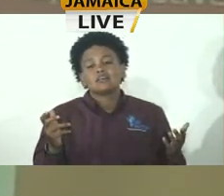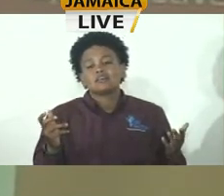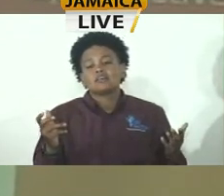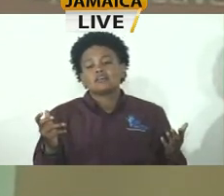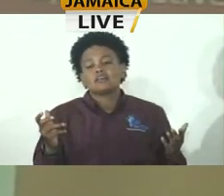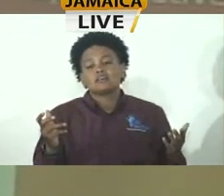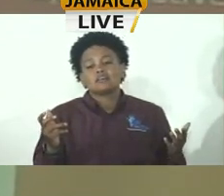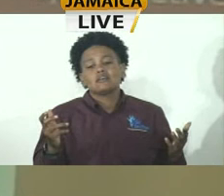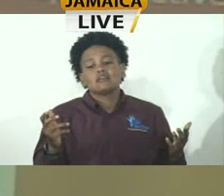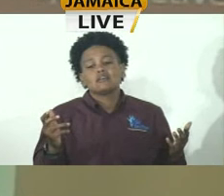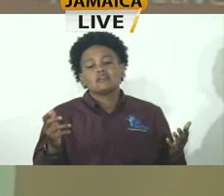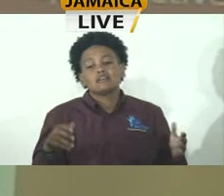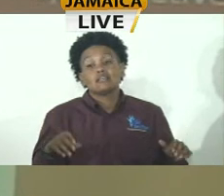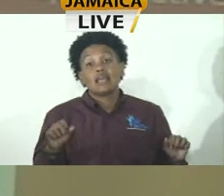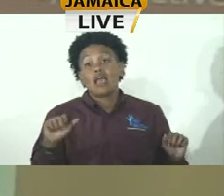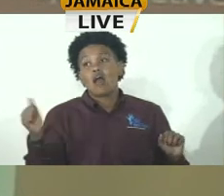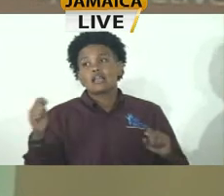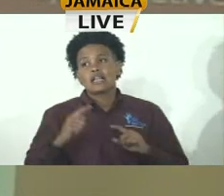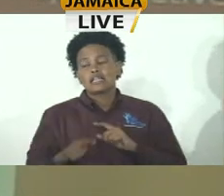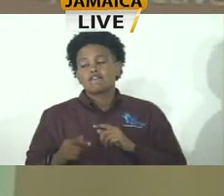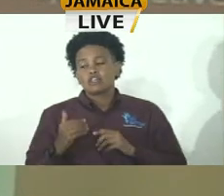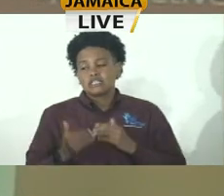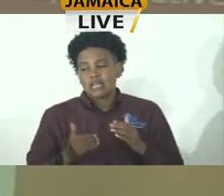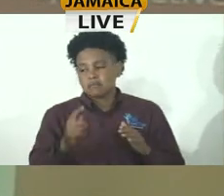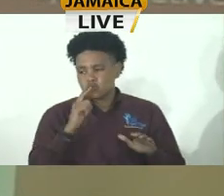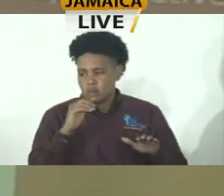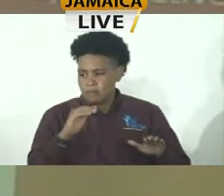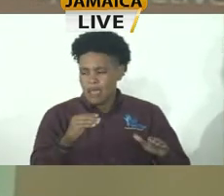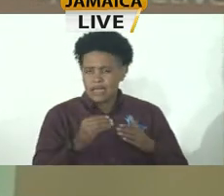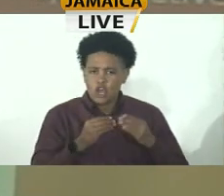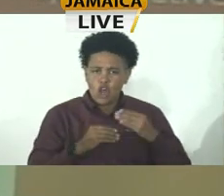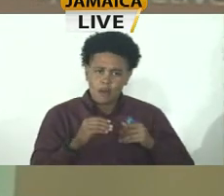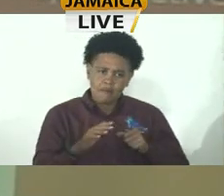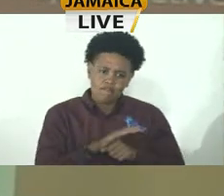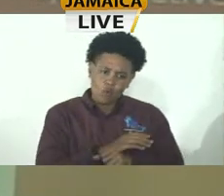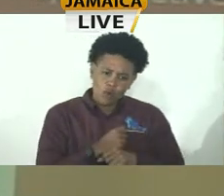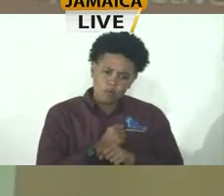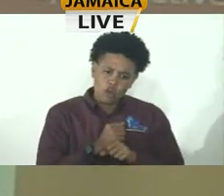taking other steps to return our economy to full productions